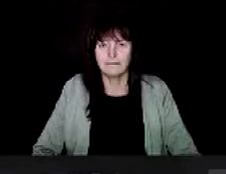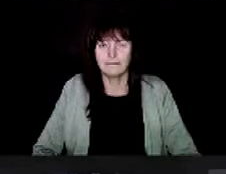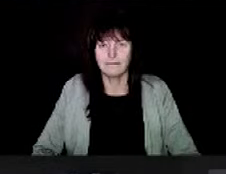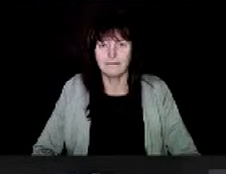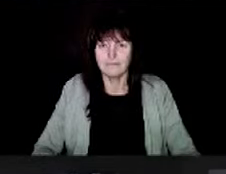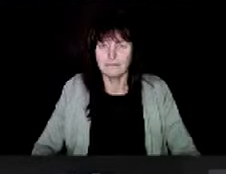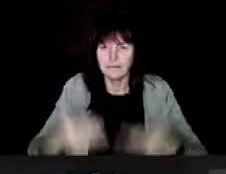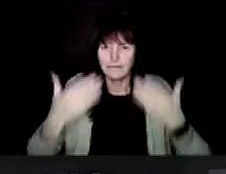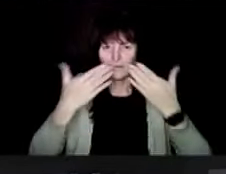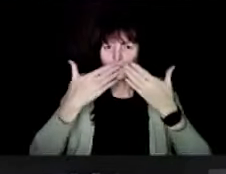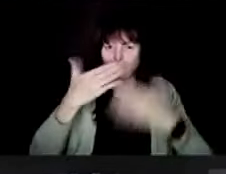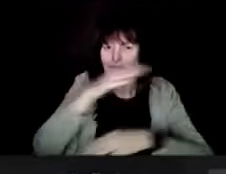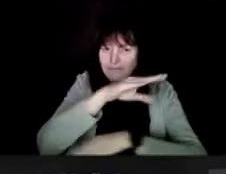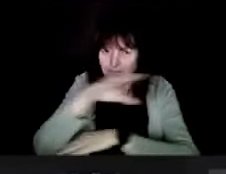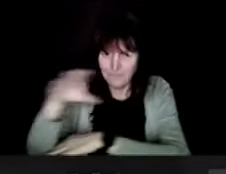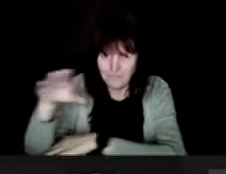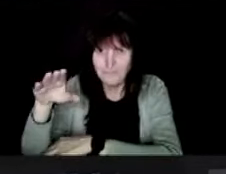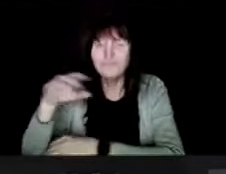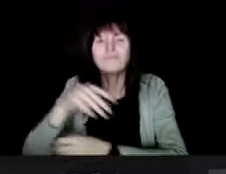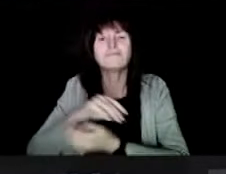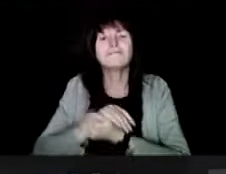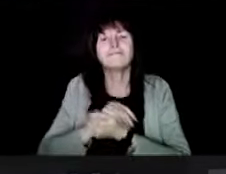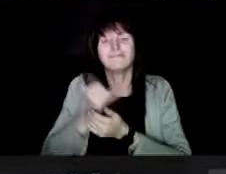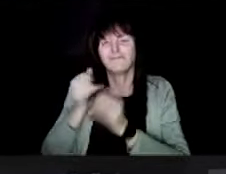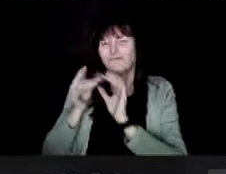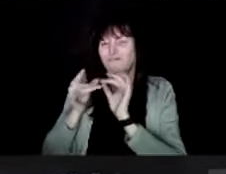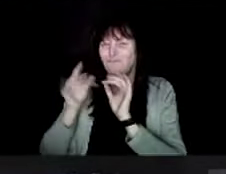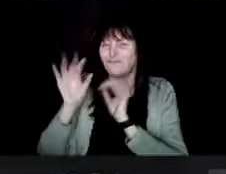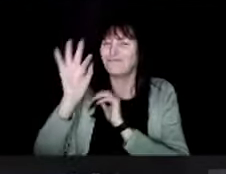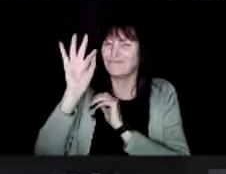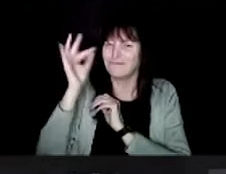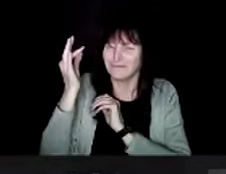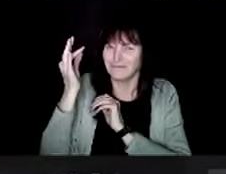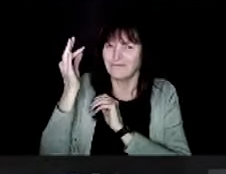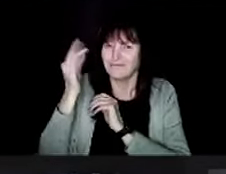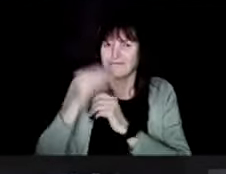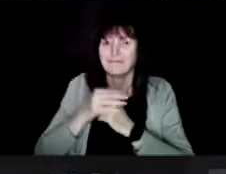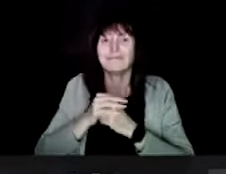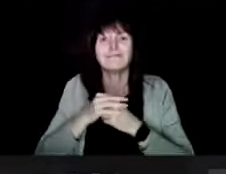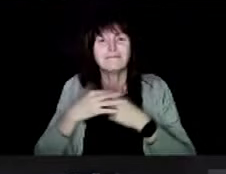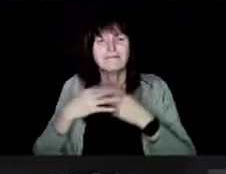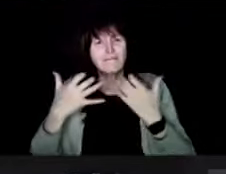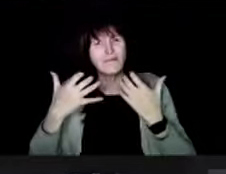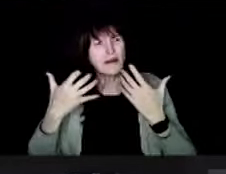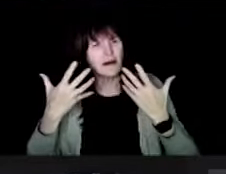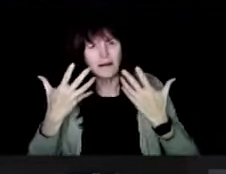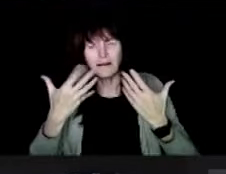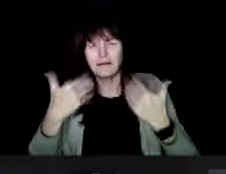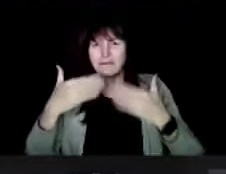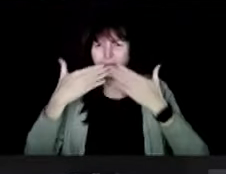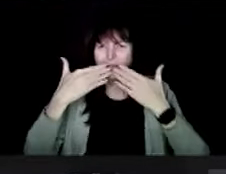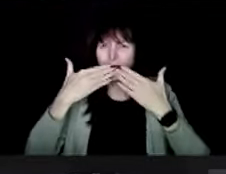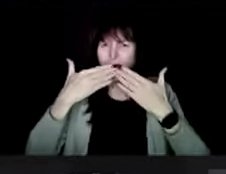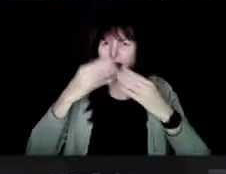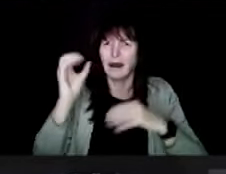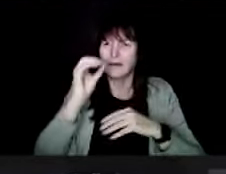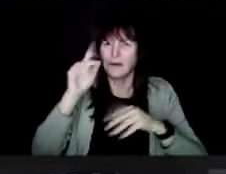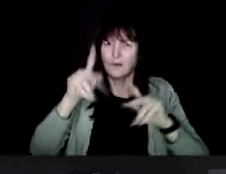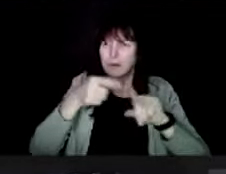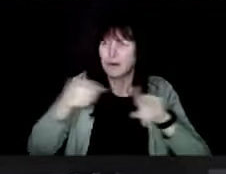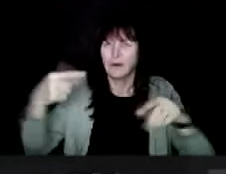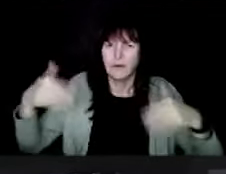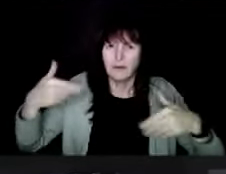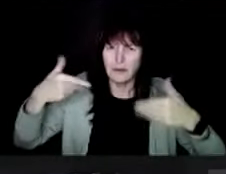après-midi. I want to first begin by thanking Ontarians for all the sacrifices they have made so far this winter. You have shown yourselves